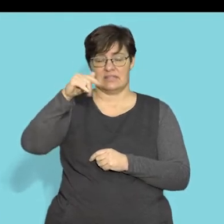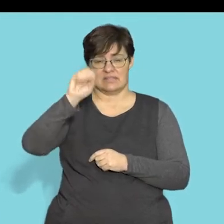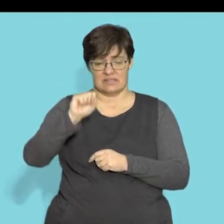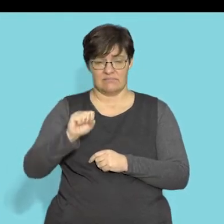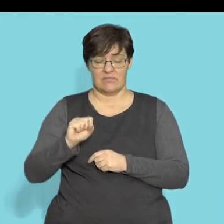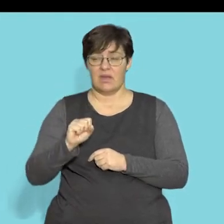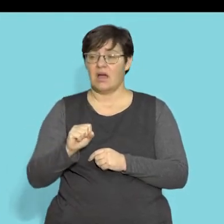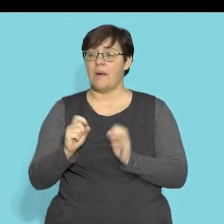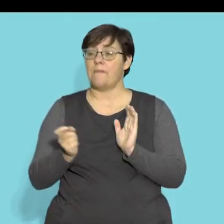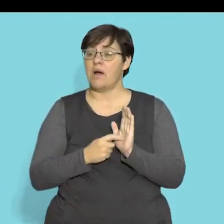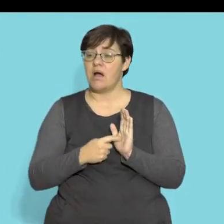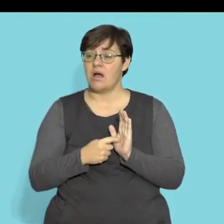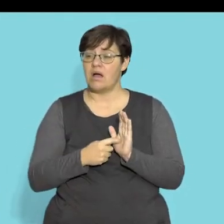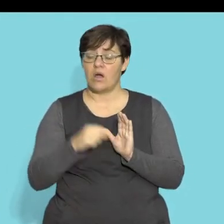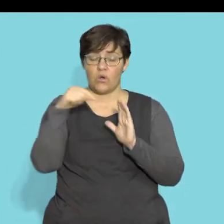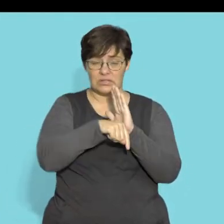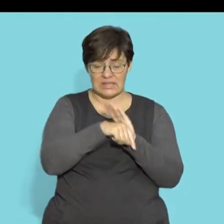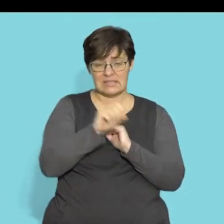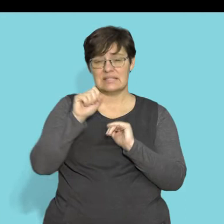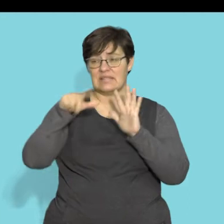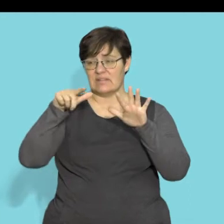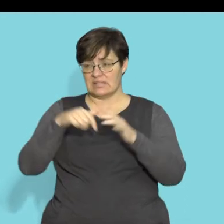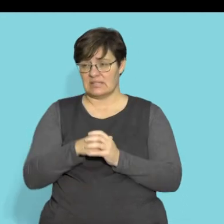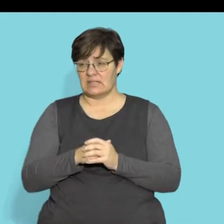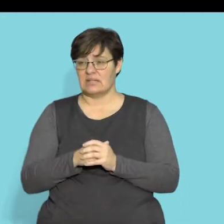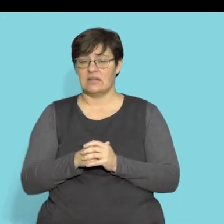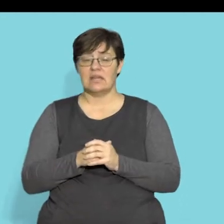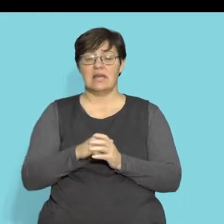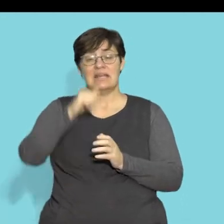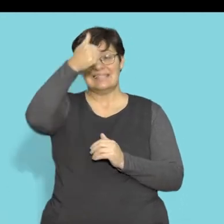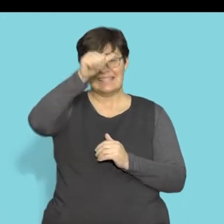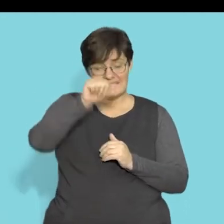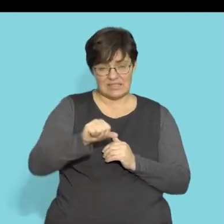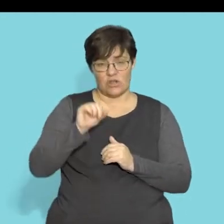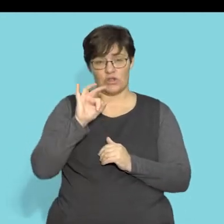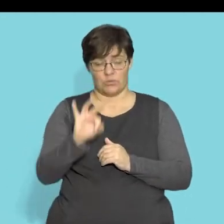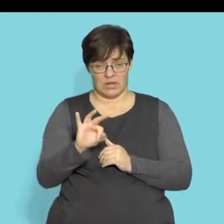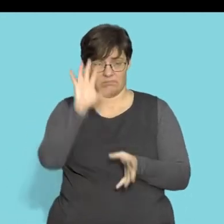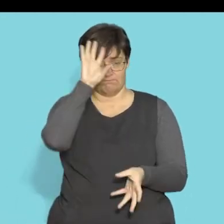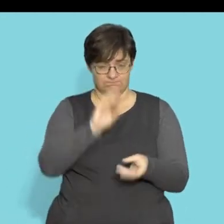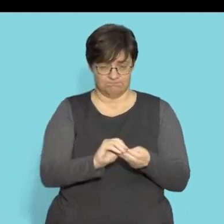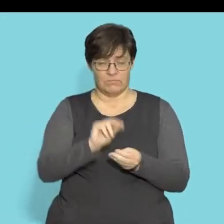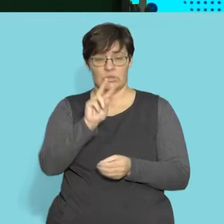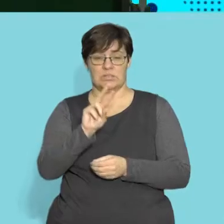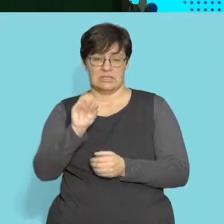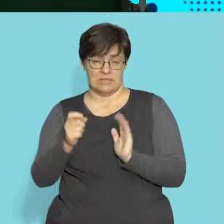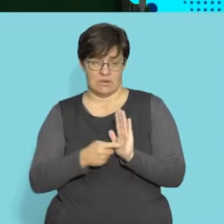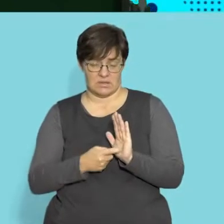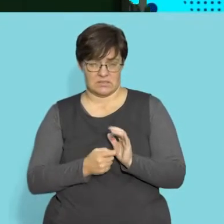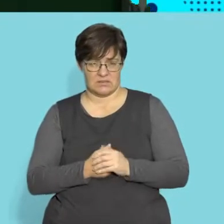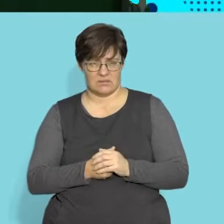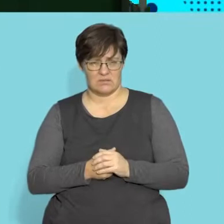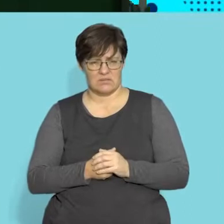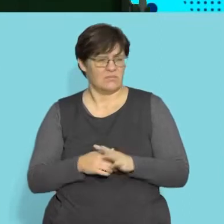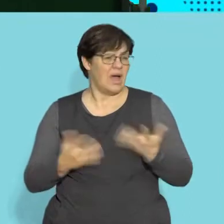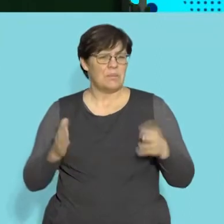marks. The synthesis is 3 marks, and that's 20 marks. Before we get into the essay, guys, often I get learners